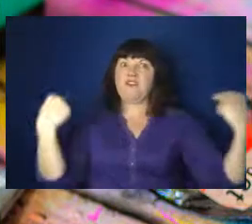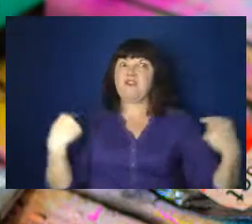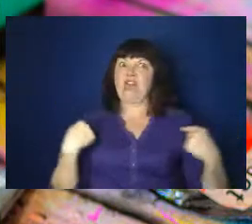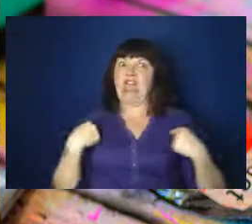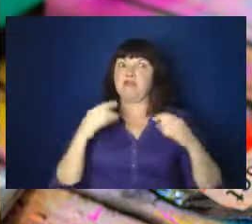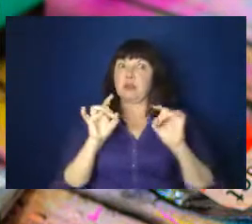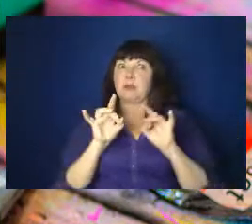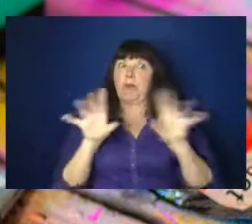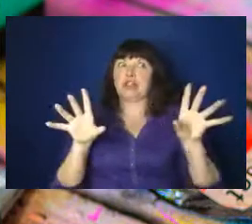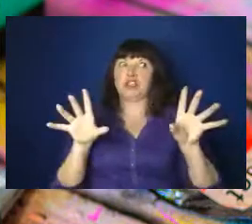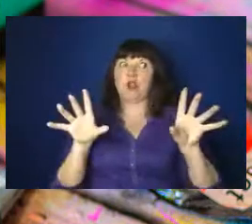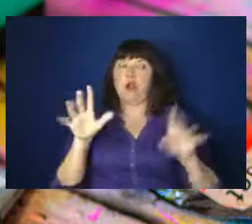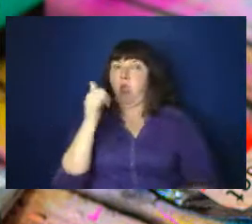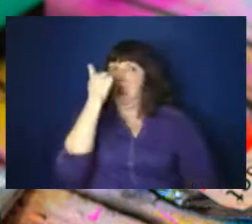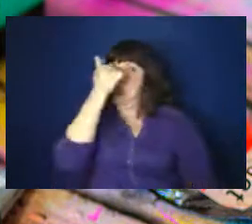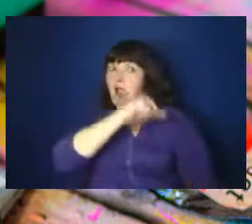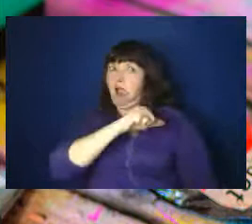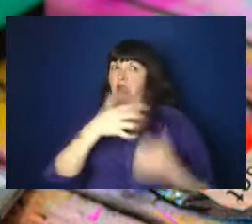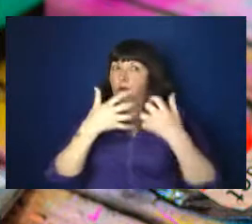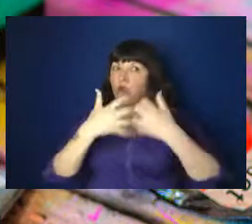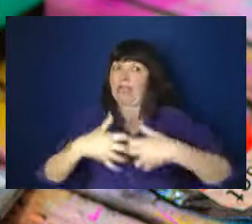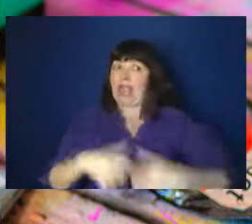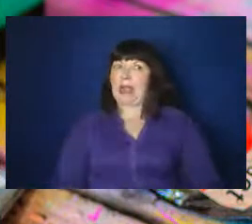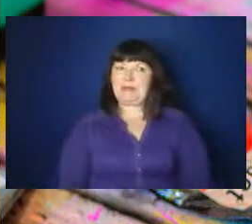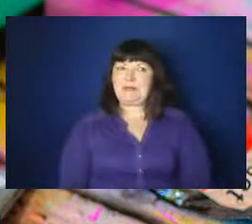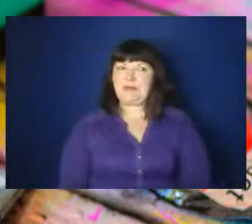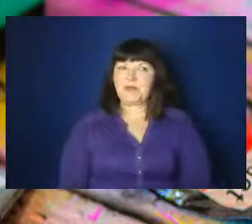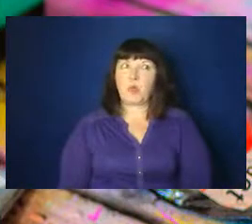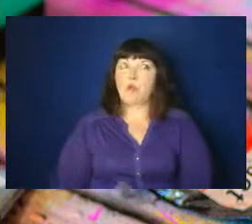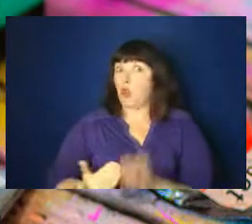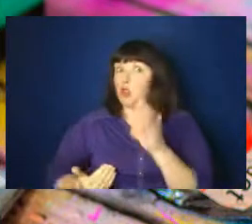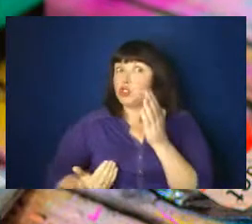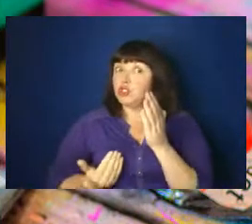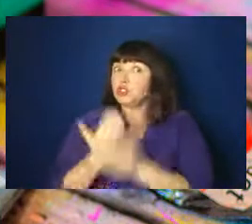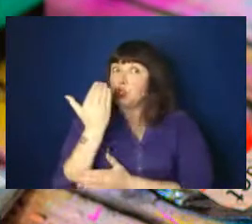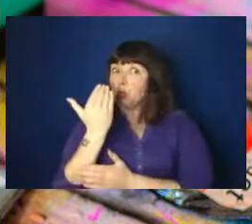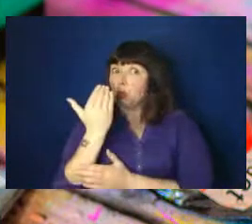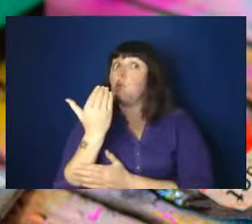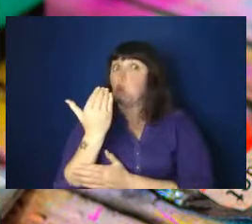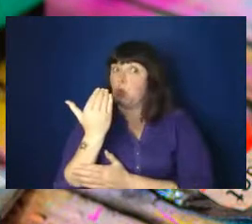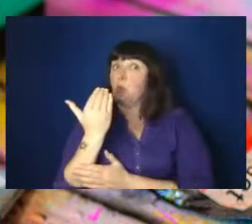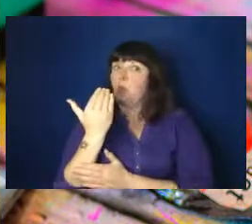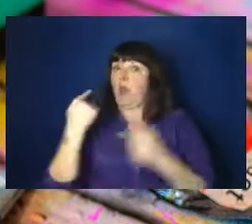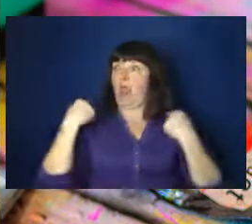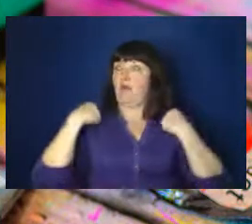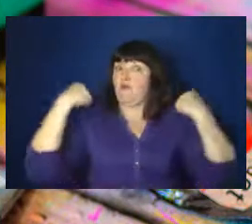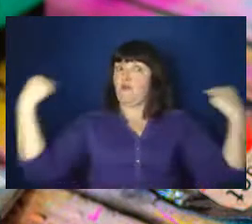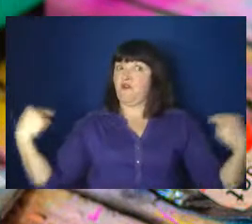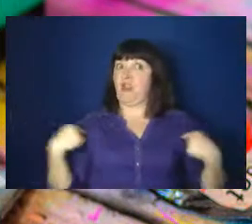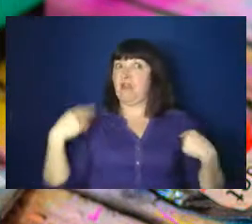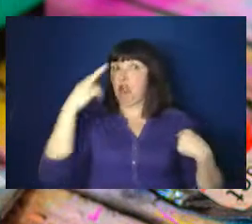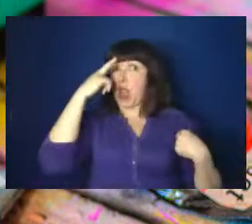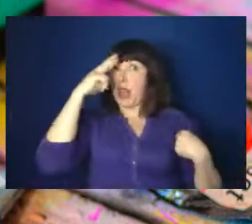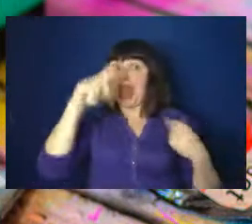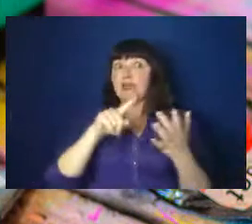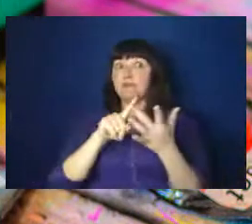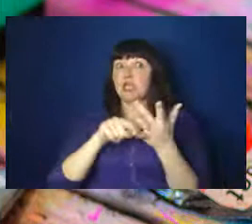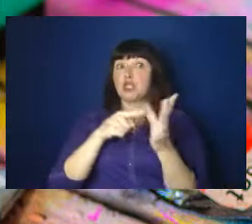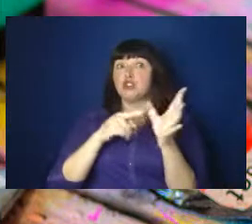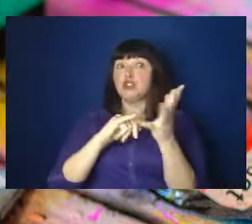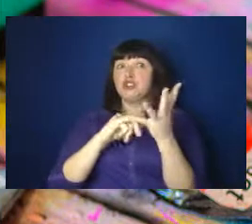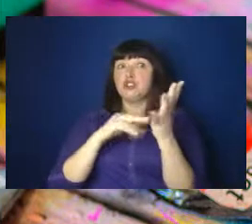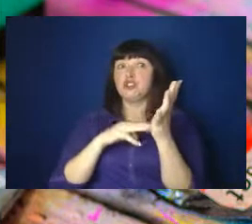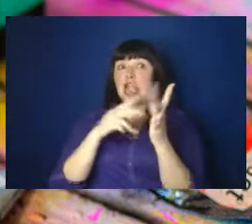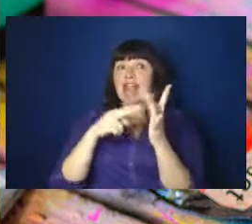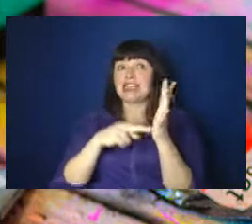tech issues. We have a brand new magical fairy on the team called Jasmine. She's amazing. Jasmine, are you able to do